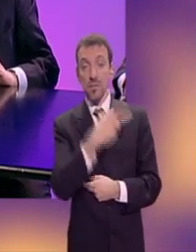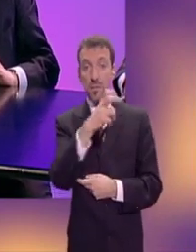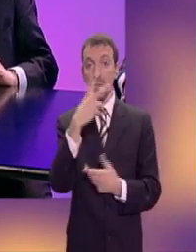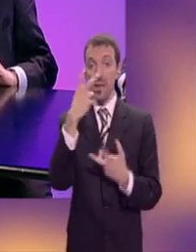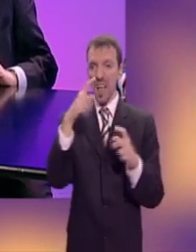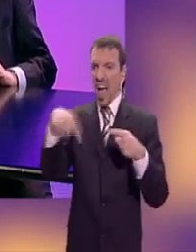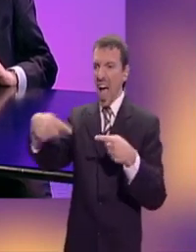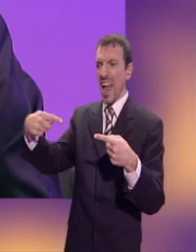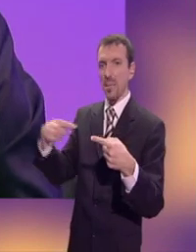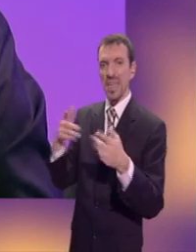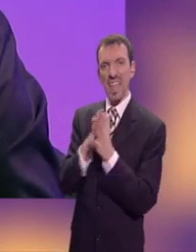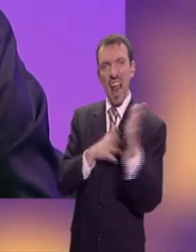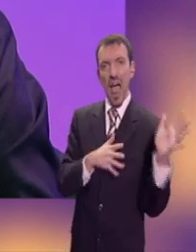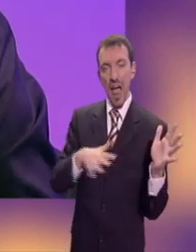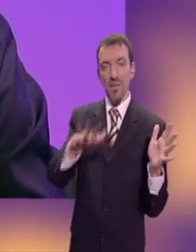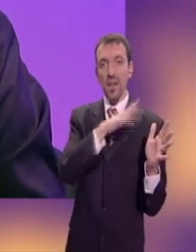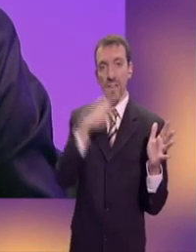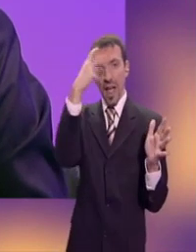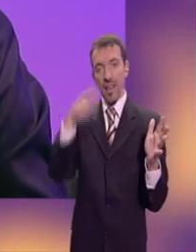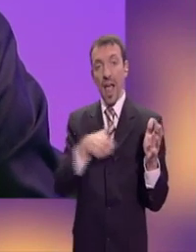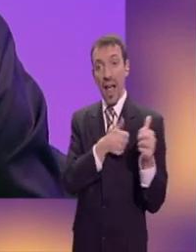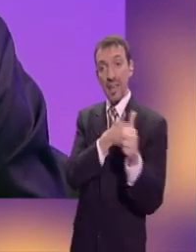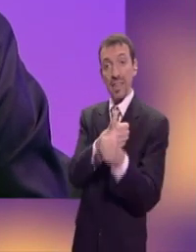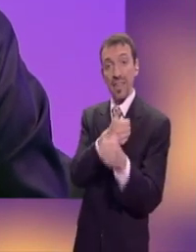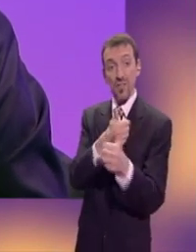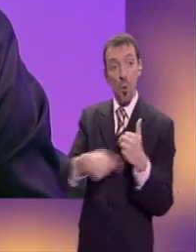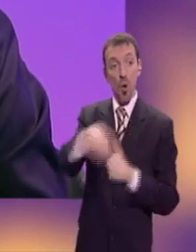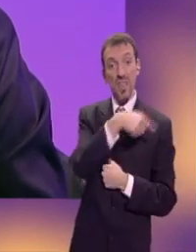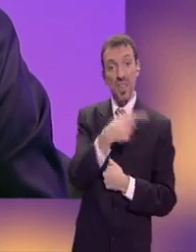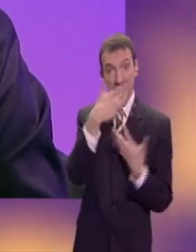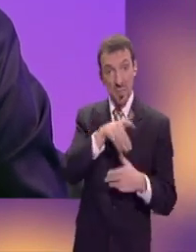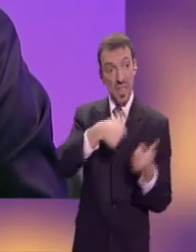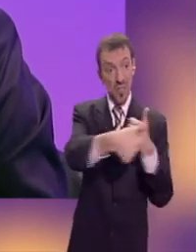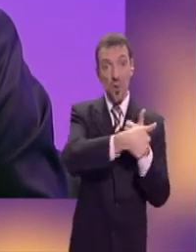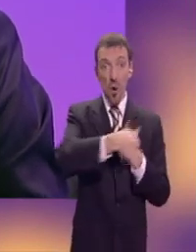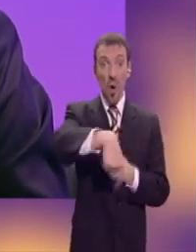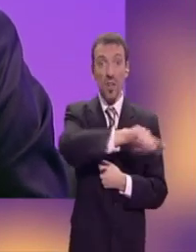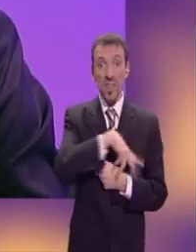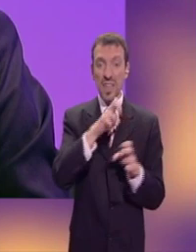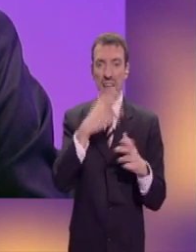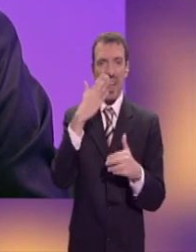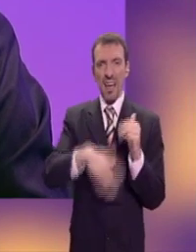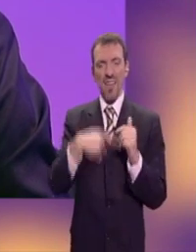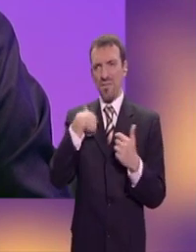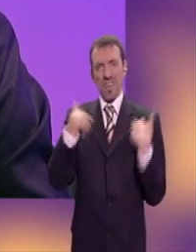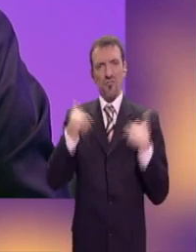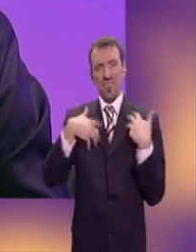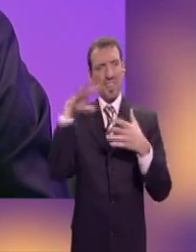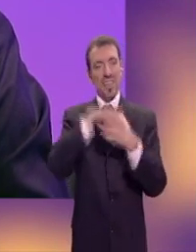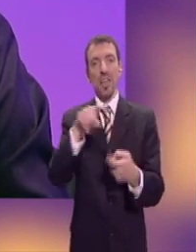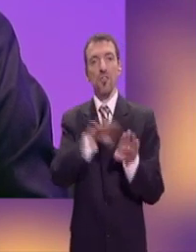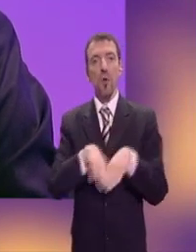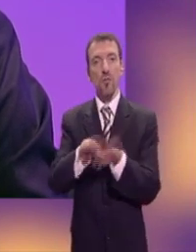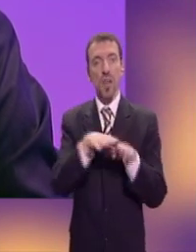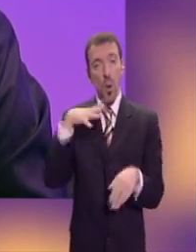no enemies on the left, and that meant that you were supported by and supported people who had not the faintest interest in democracy, who